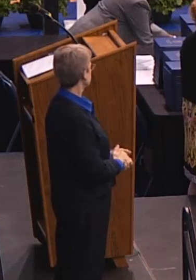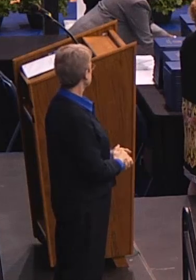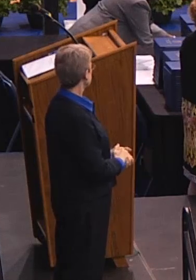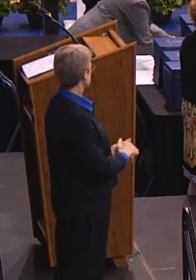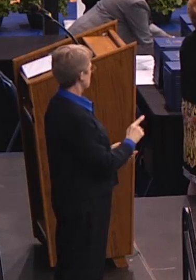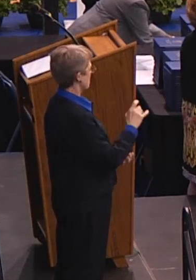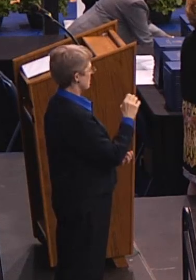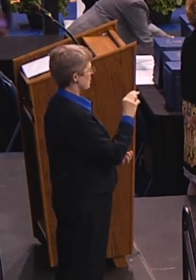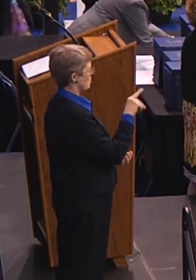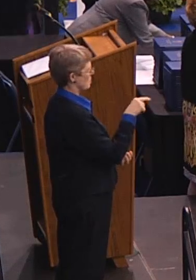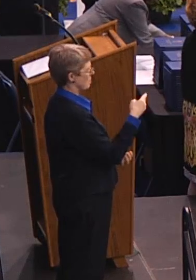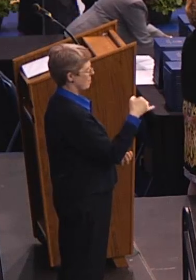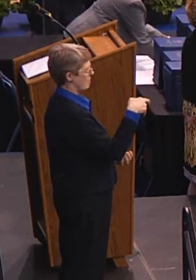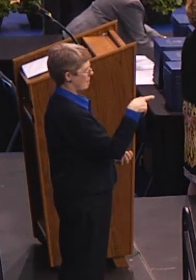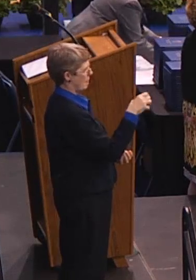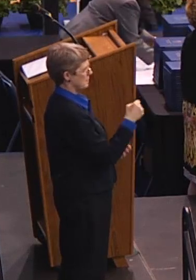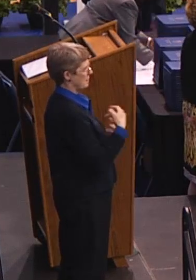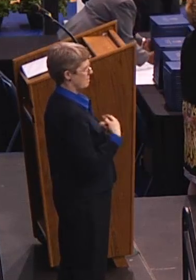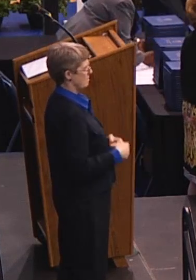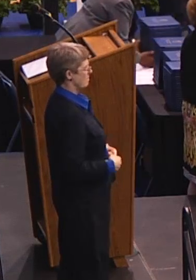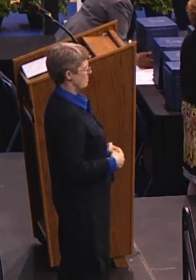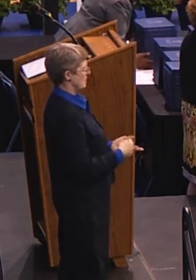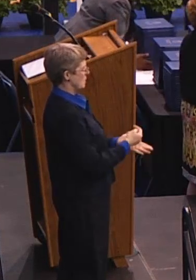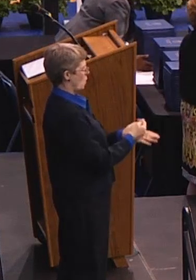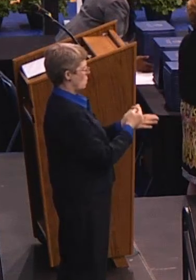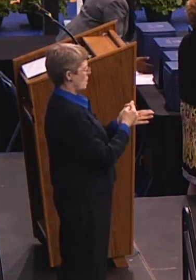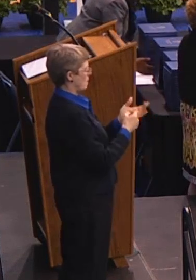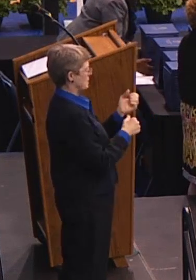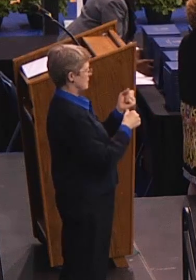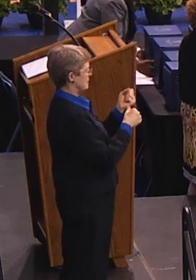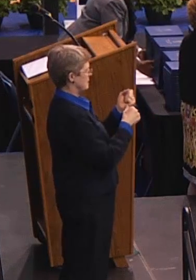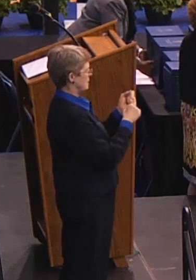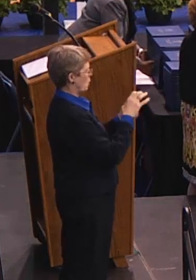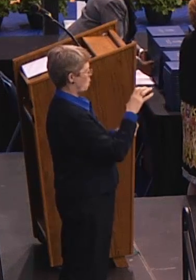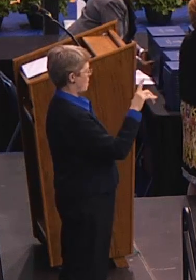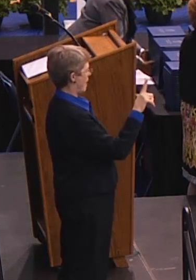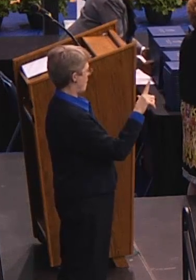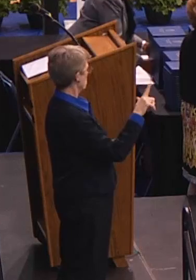Karen K. Phillips, physical therapist assistant, cum laude.